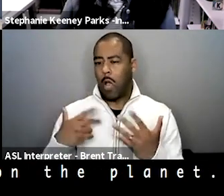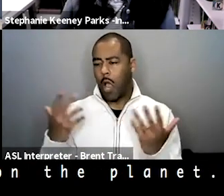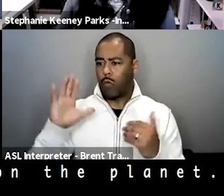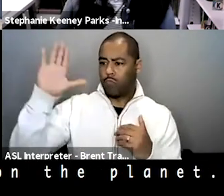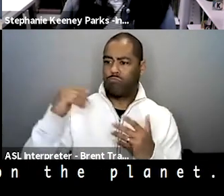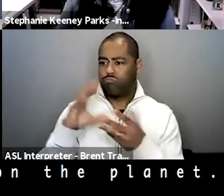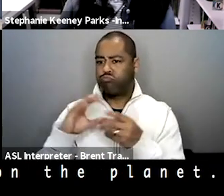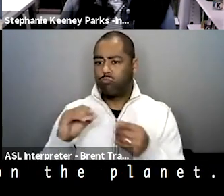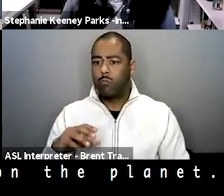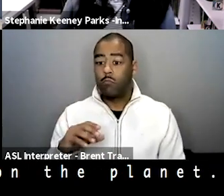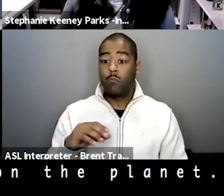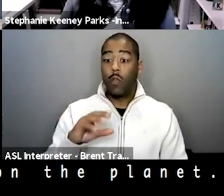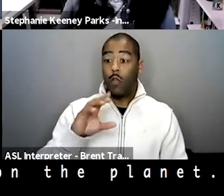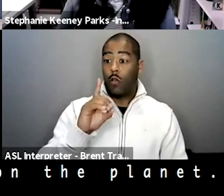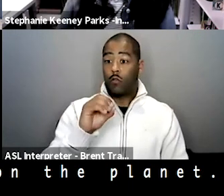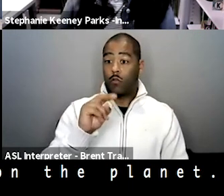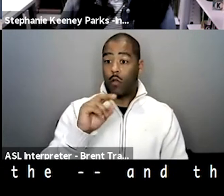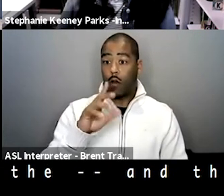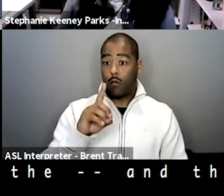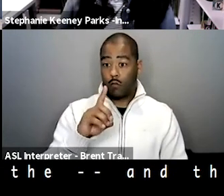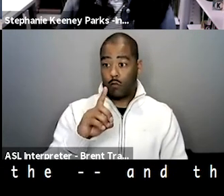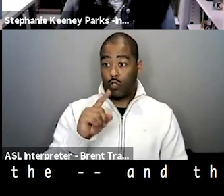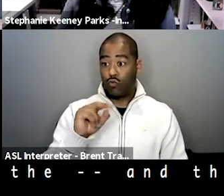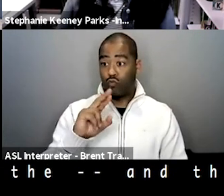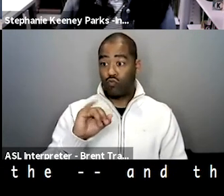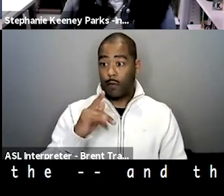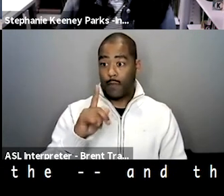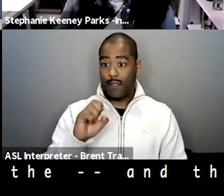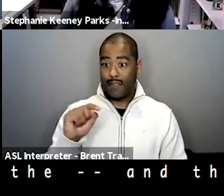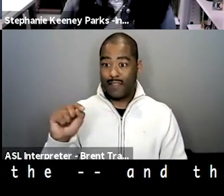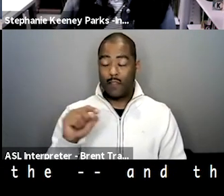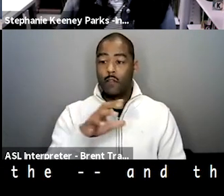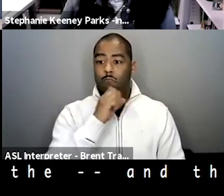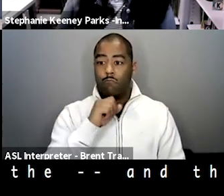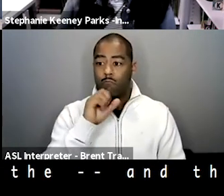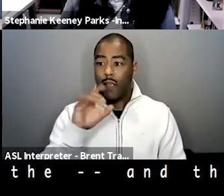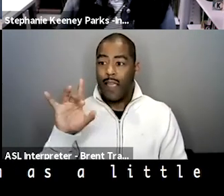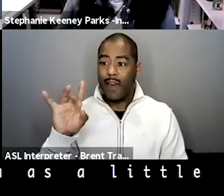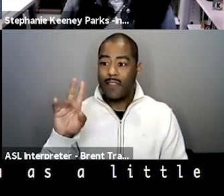been diagnosed longer than anybody on the planet. So at a minimum,